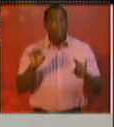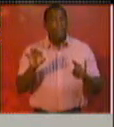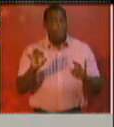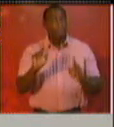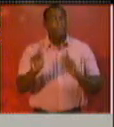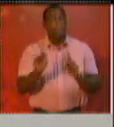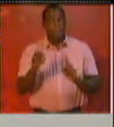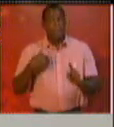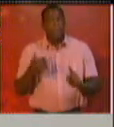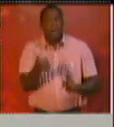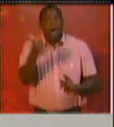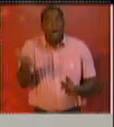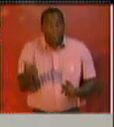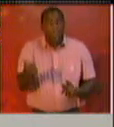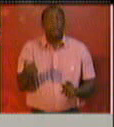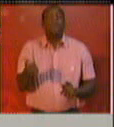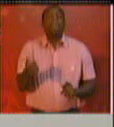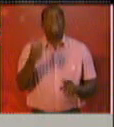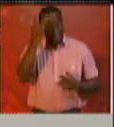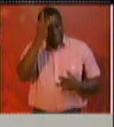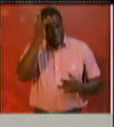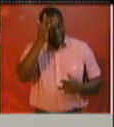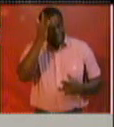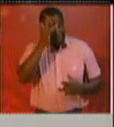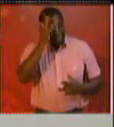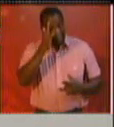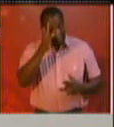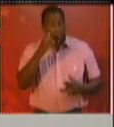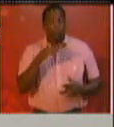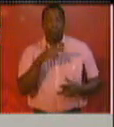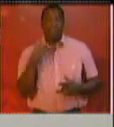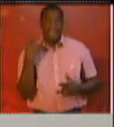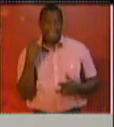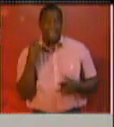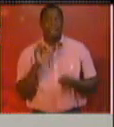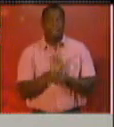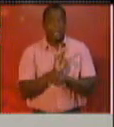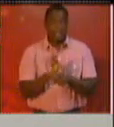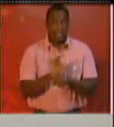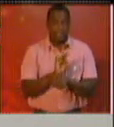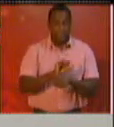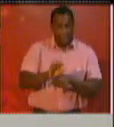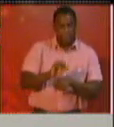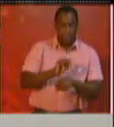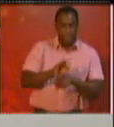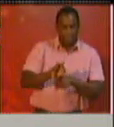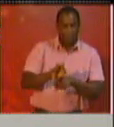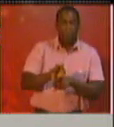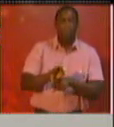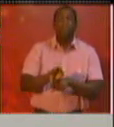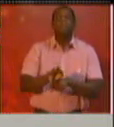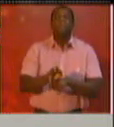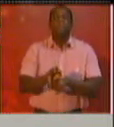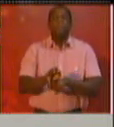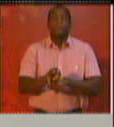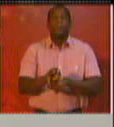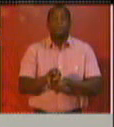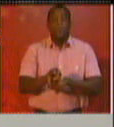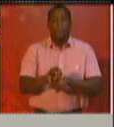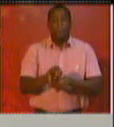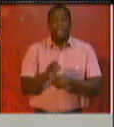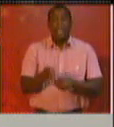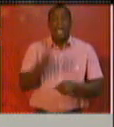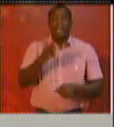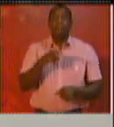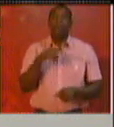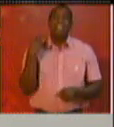coexisting conditions or risk factors that may put them in a position where their health is less robust, that